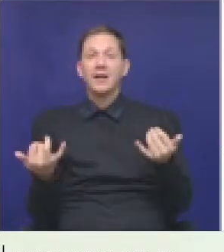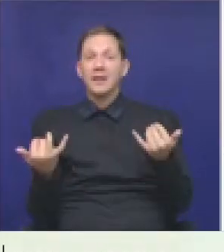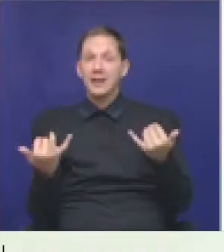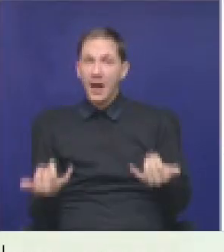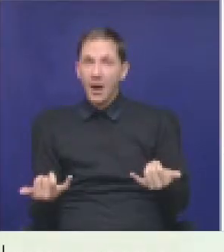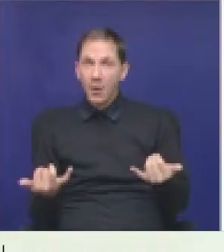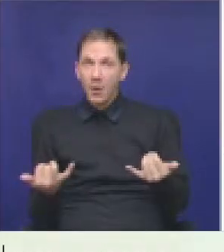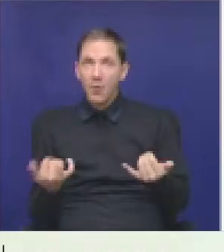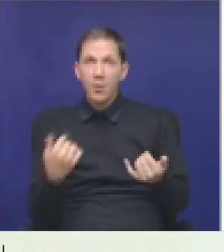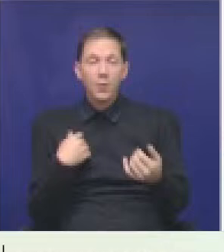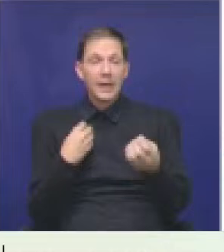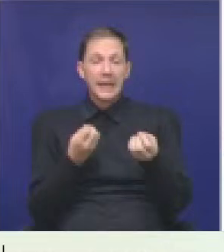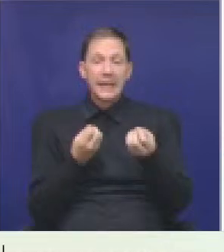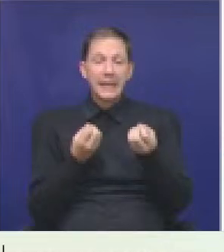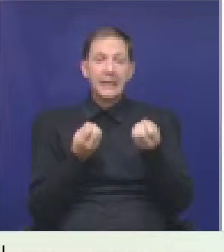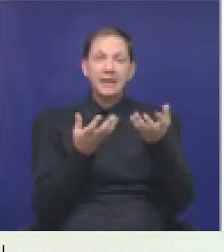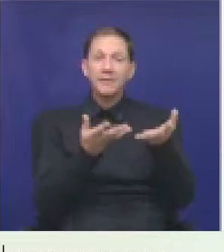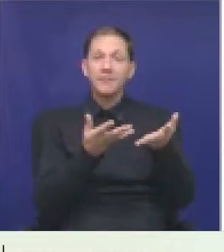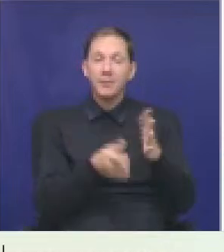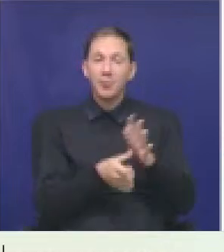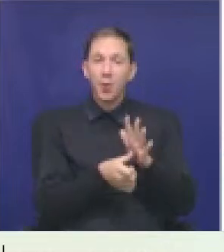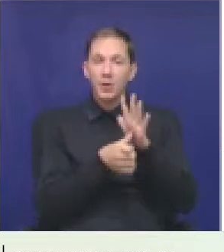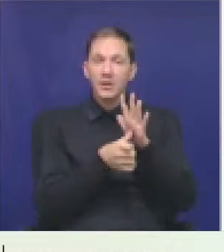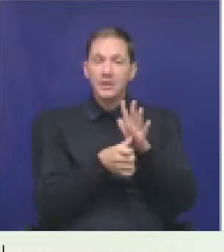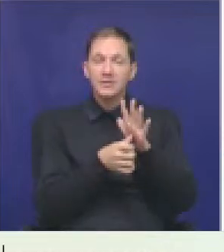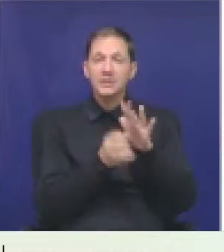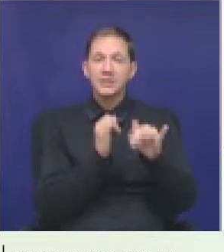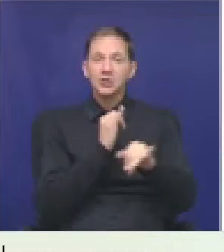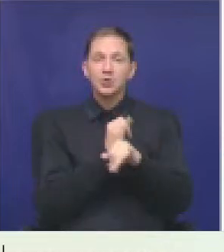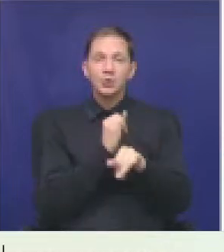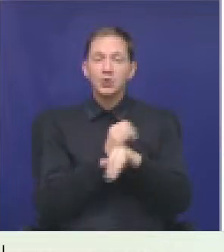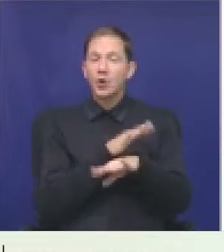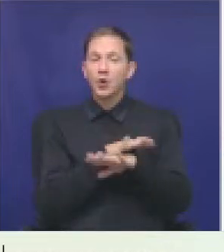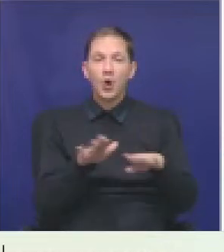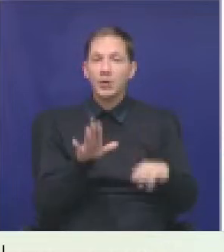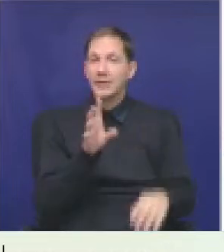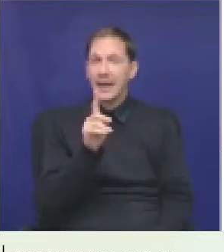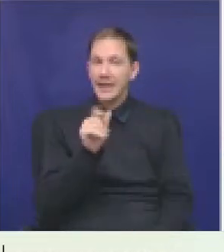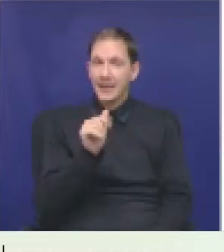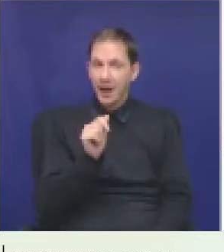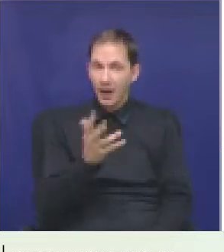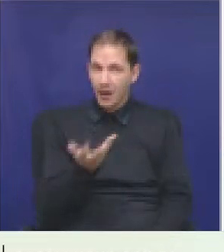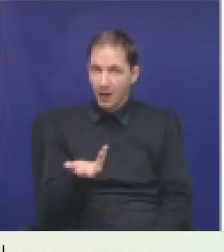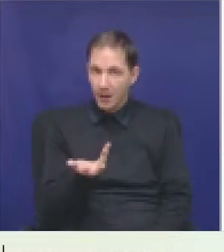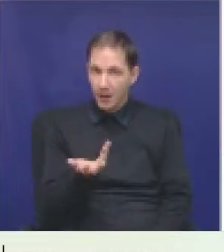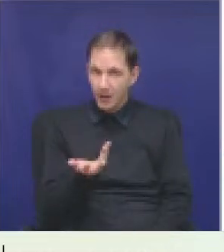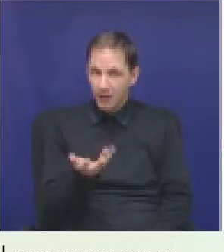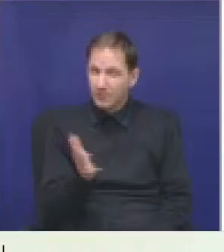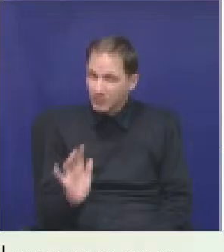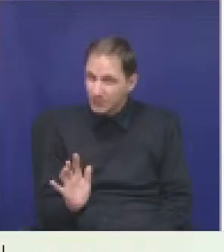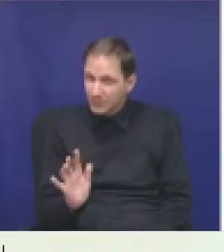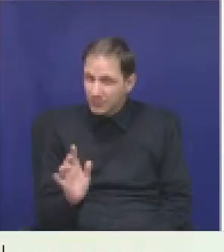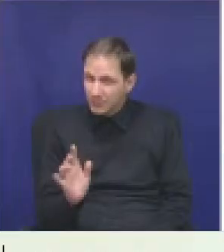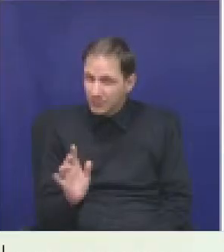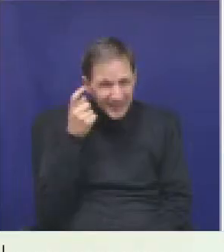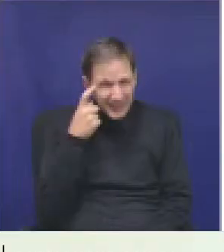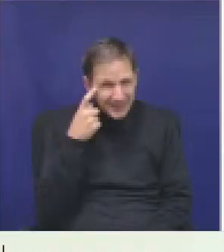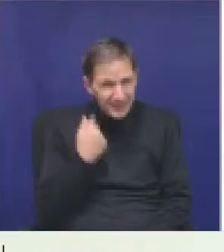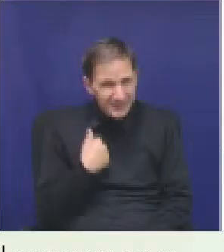data. I would like to ask the honorable members, what would make sense?